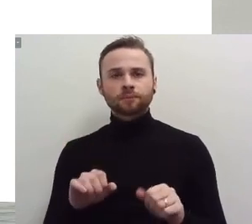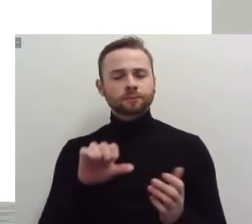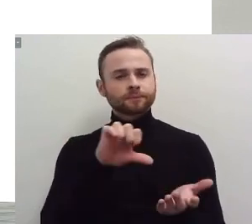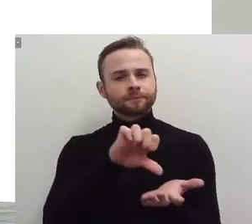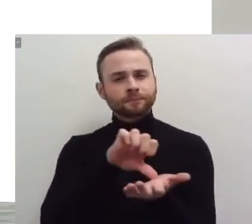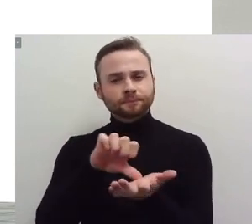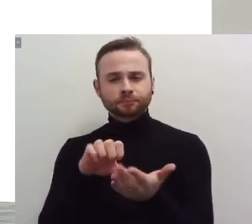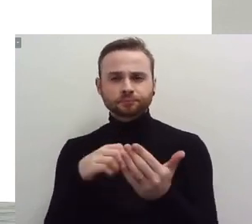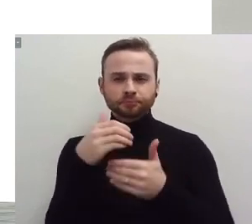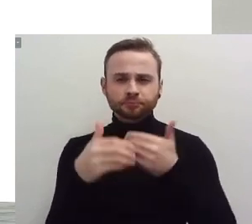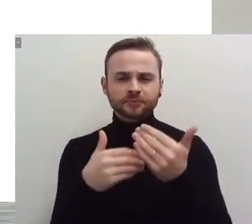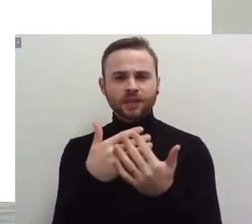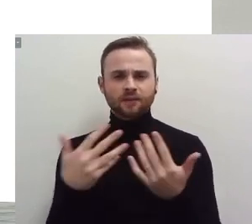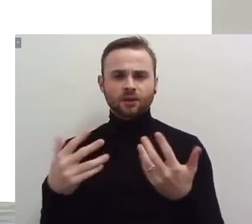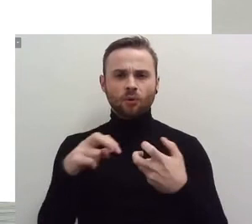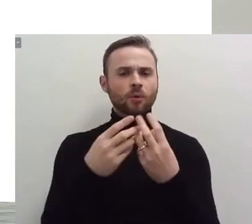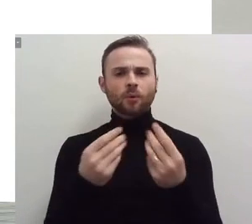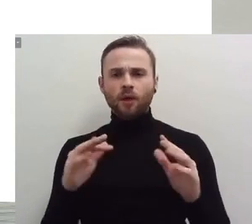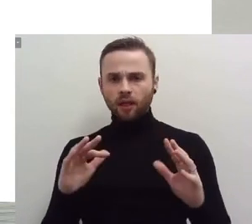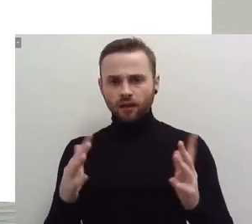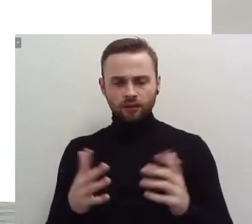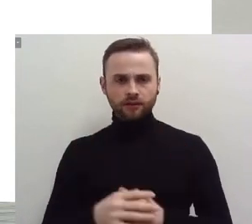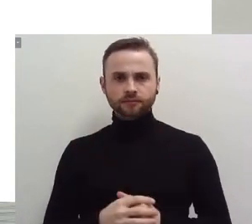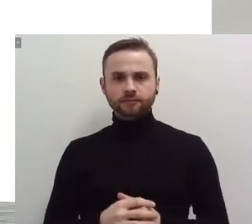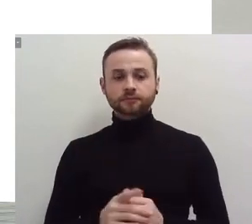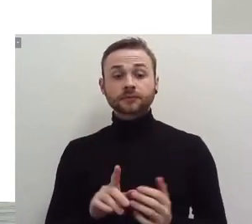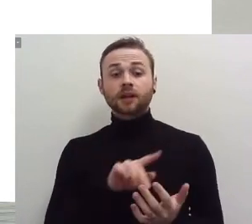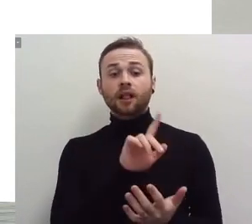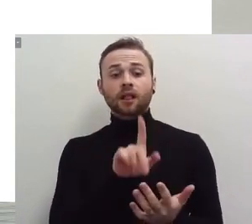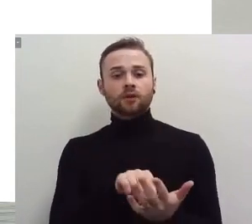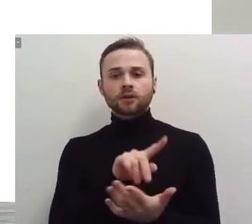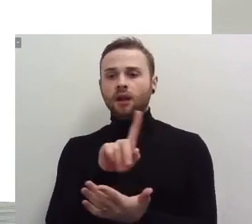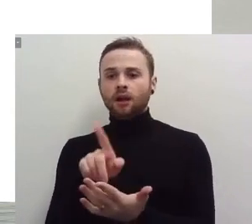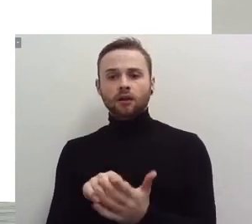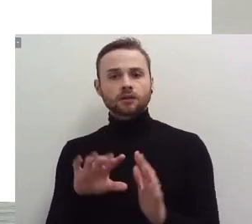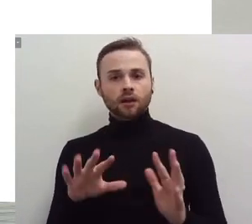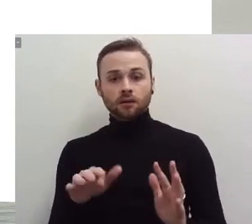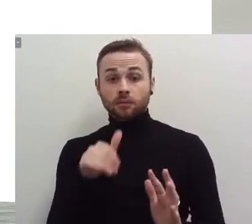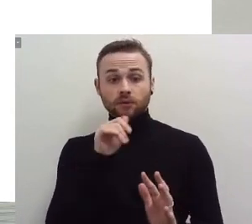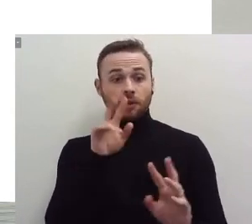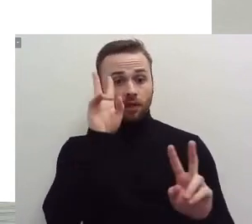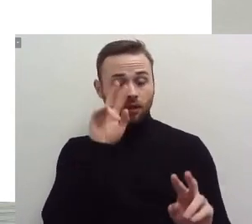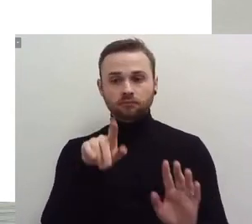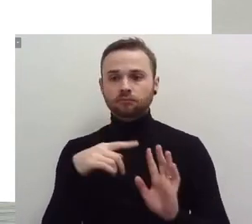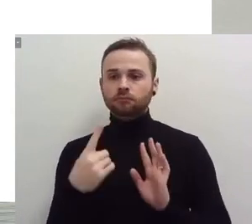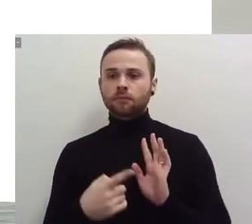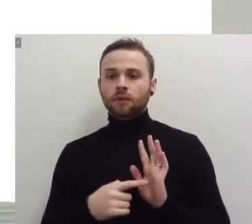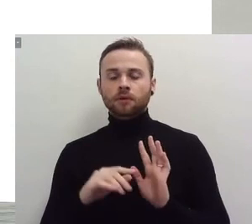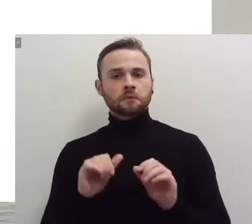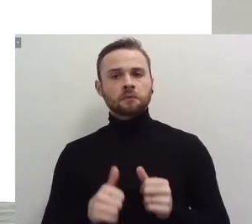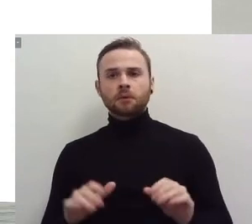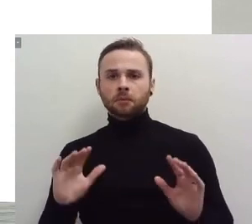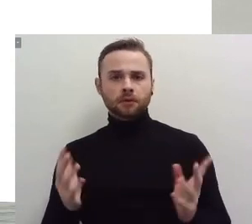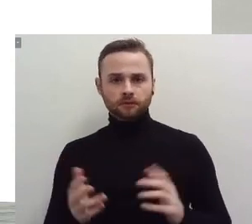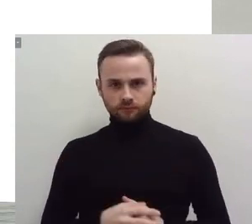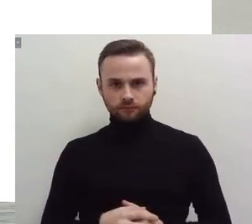ask more questions. If they don't know what they have or what they have the right to, and logistically speaking,